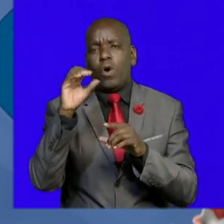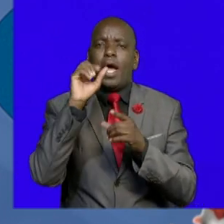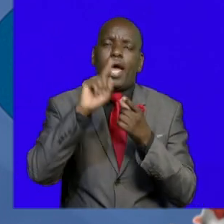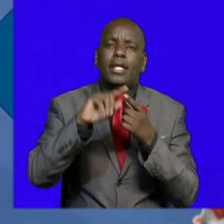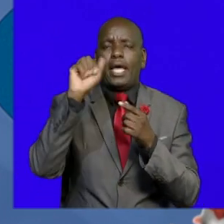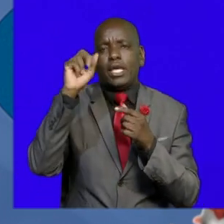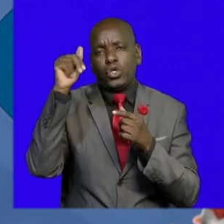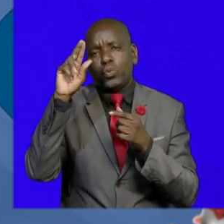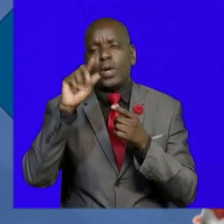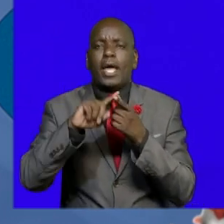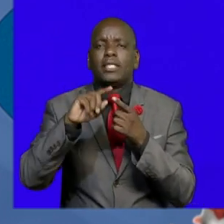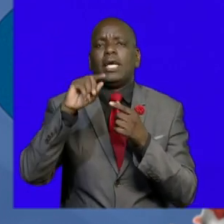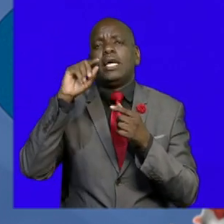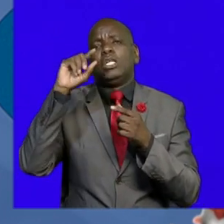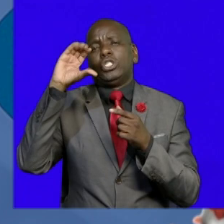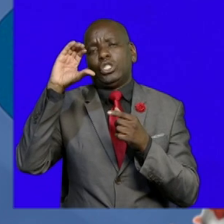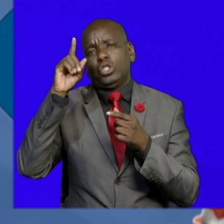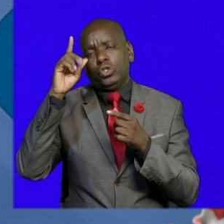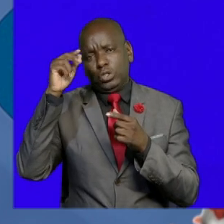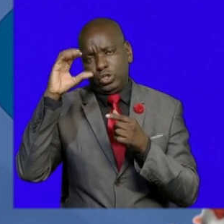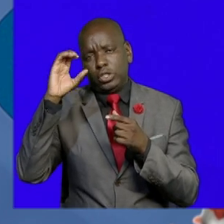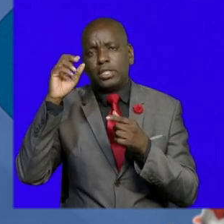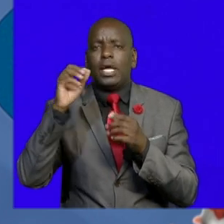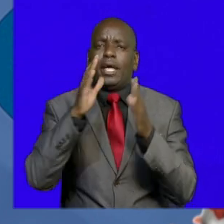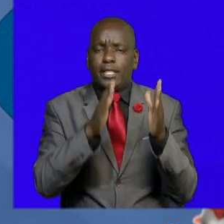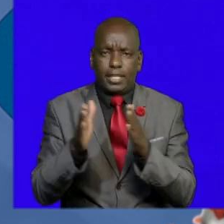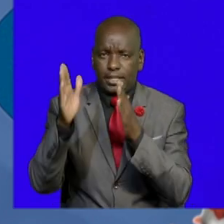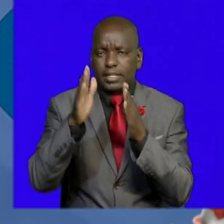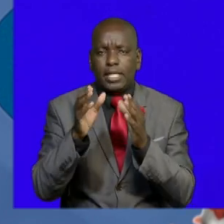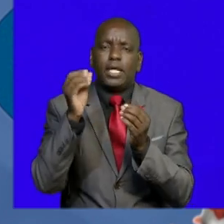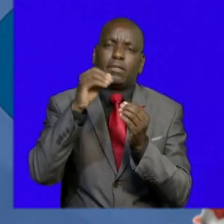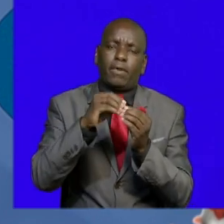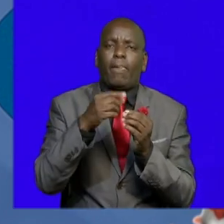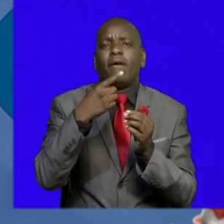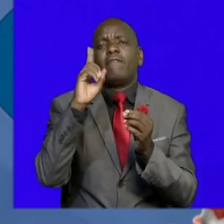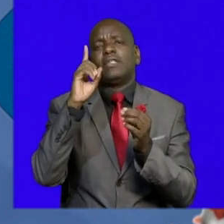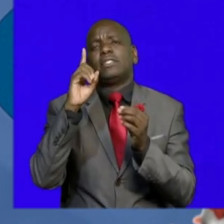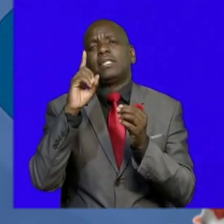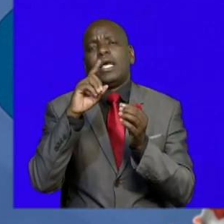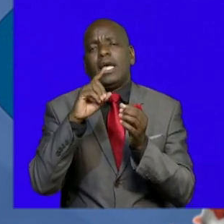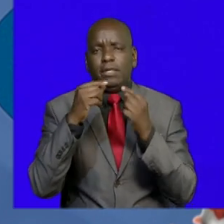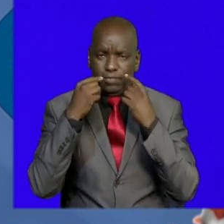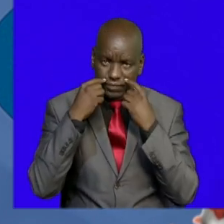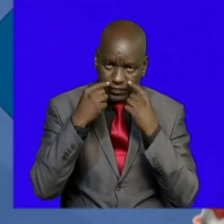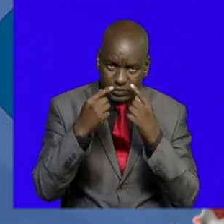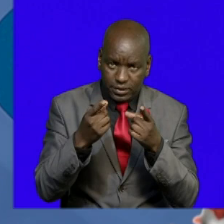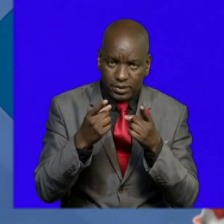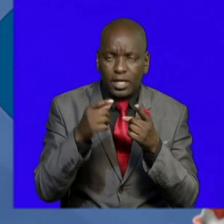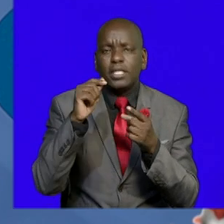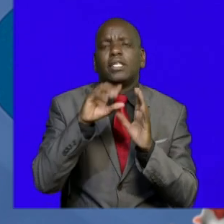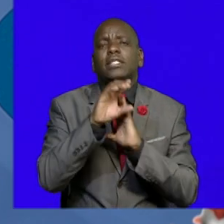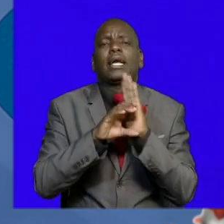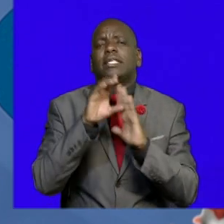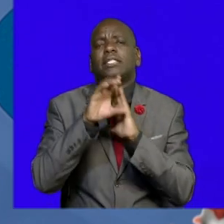AU or Africa CDC guidelines. Some of the key strategies include, first, careful review of the